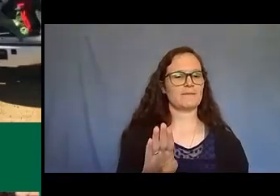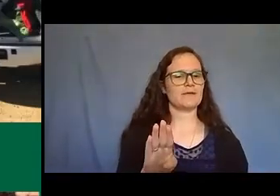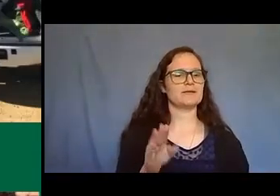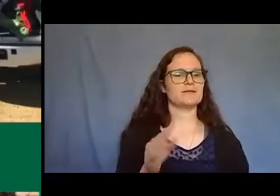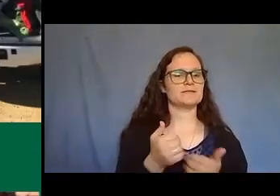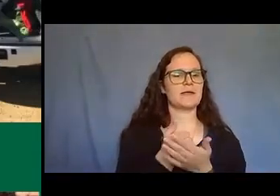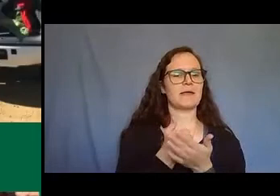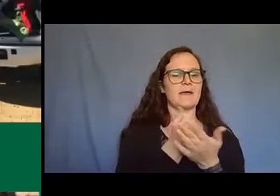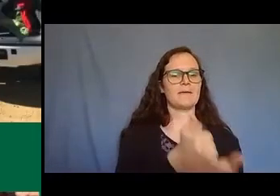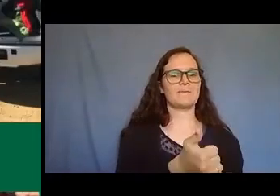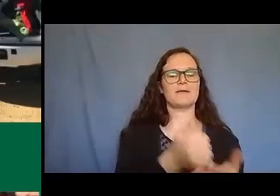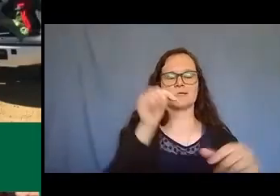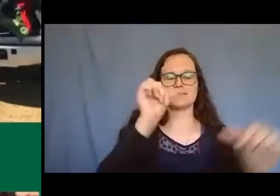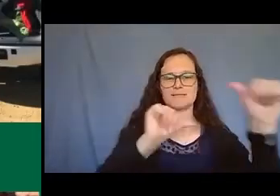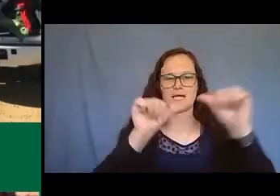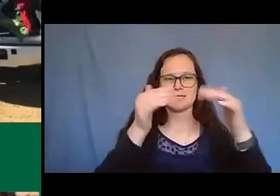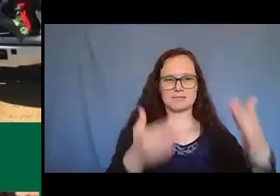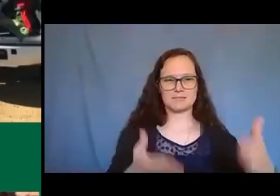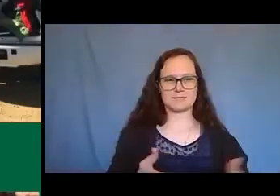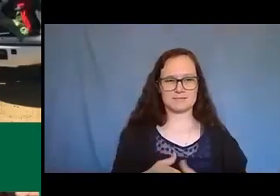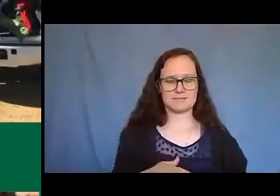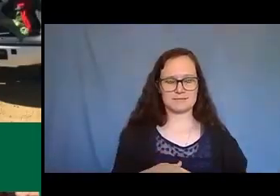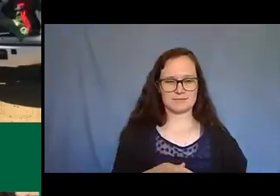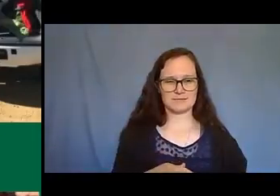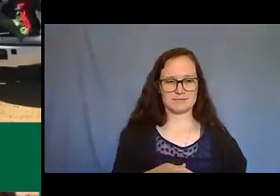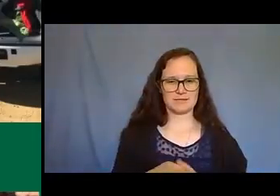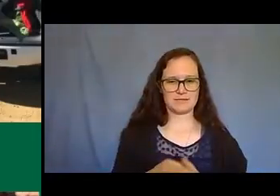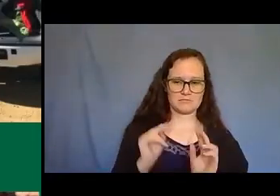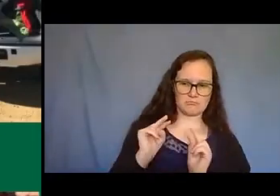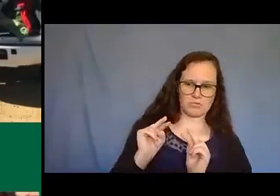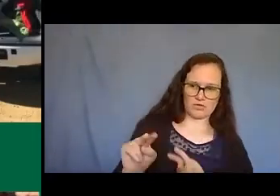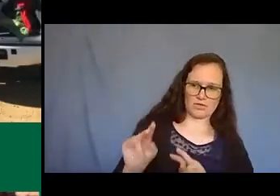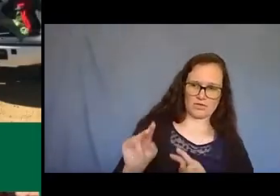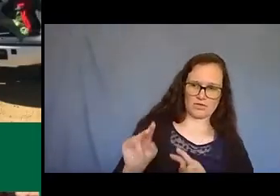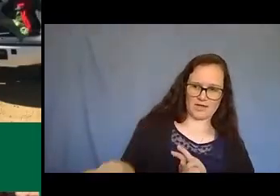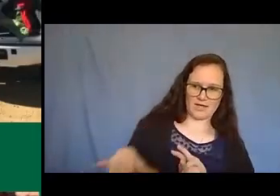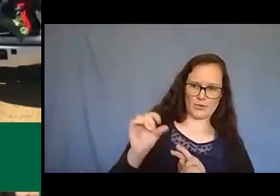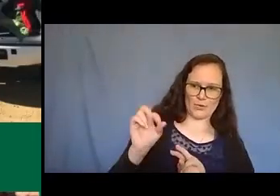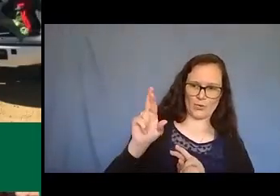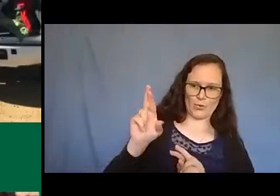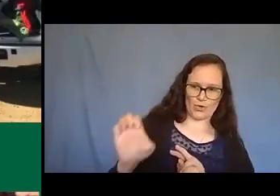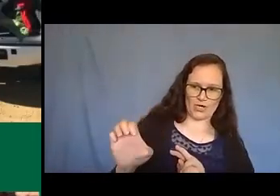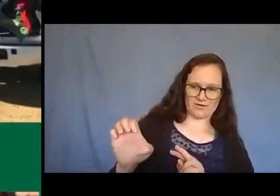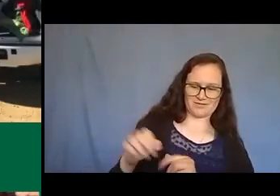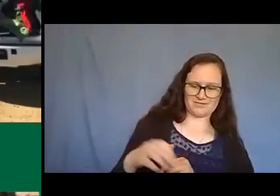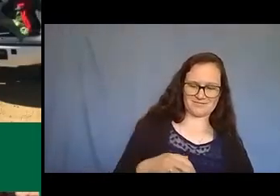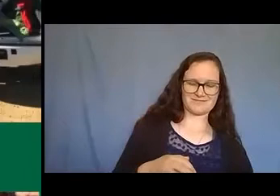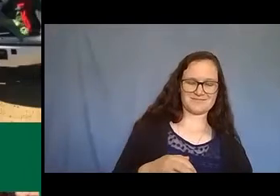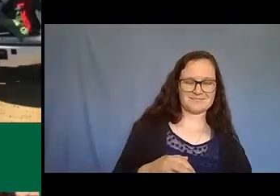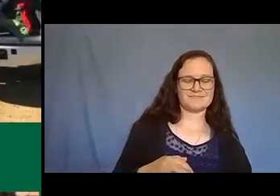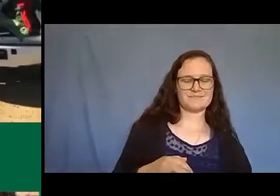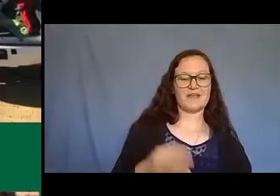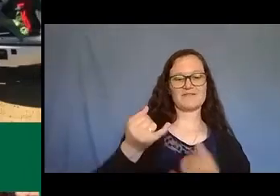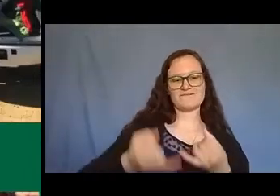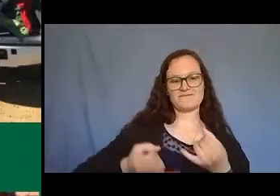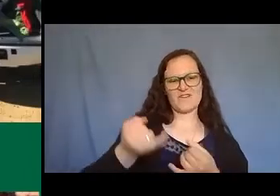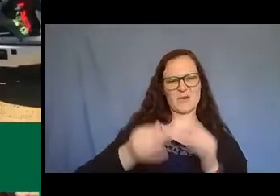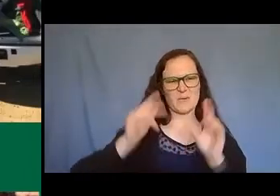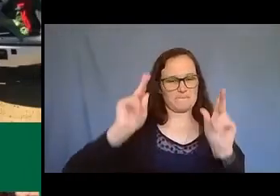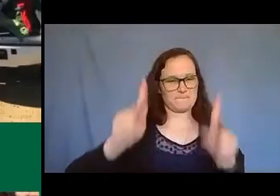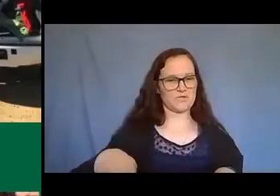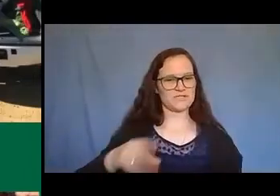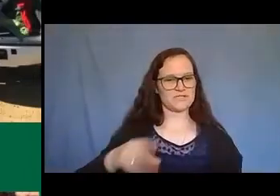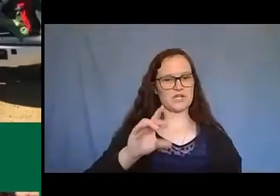Mike Carlson, and looking at that long core. And then the final person to point out here is